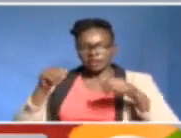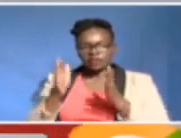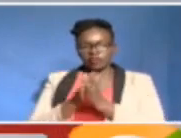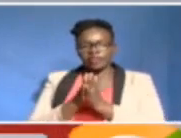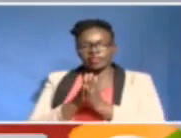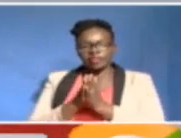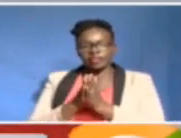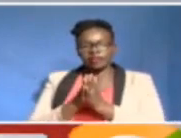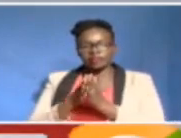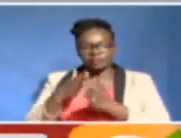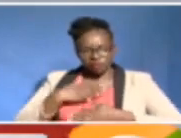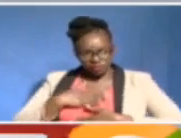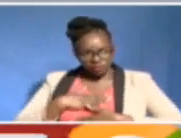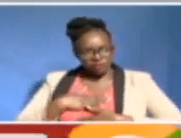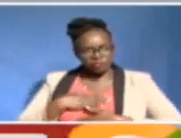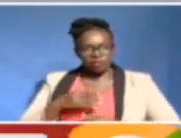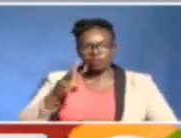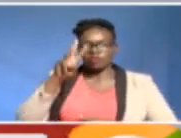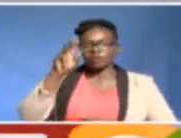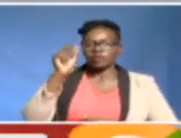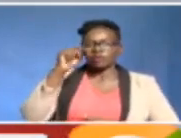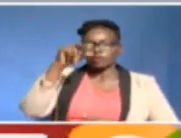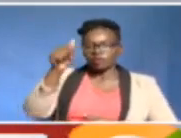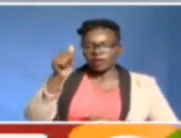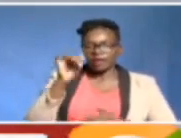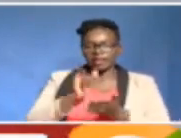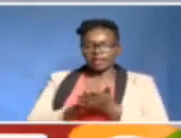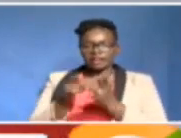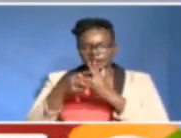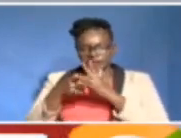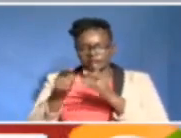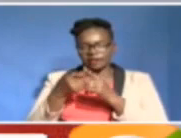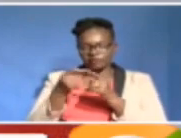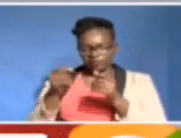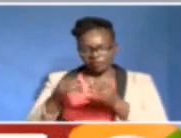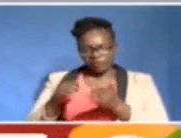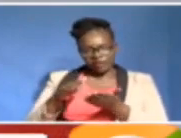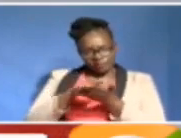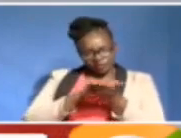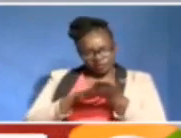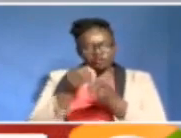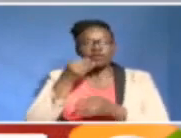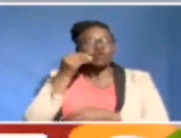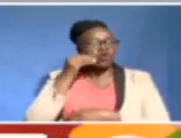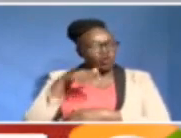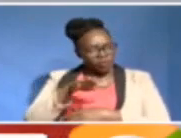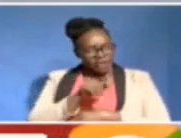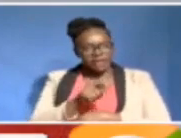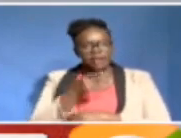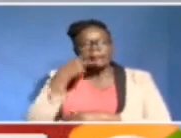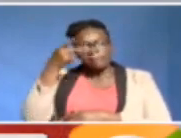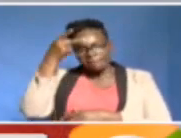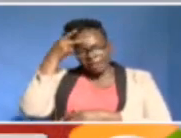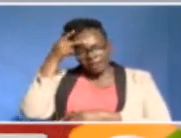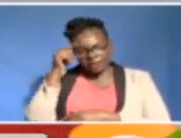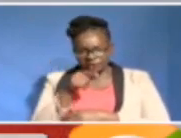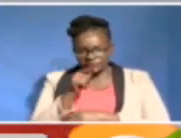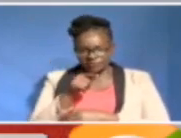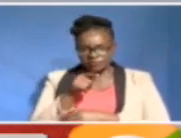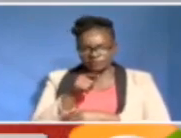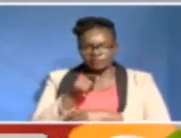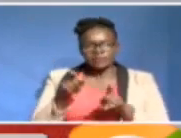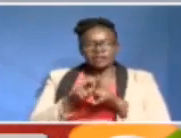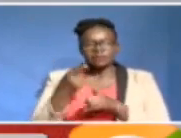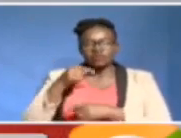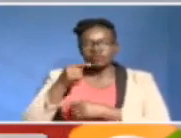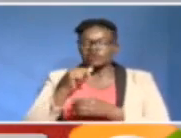with is it Honorable Wanga? Honorable Wanga. That it starts from, the foundation starts from home. Yeah. Both parents. And I think that we don't